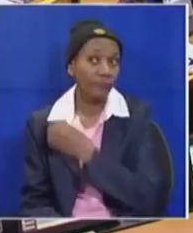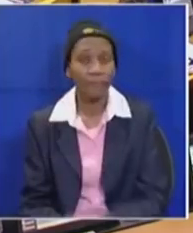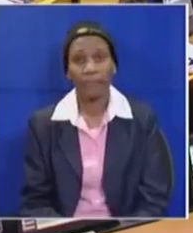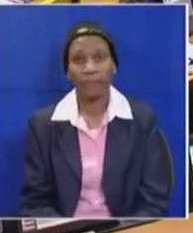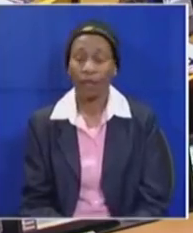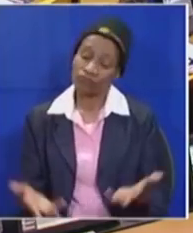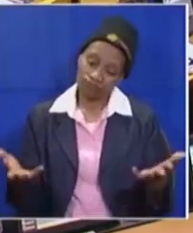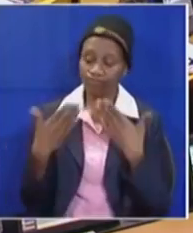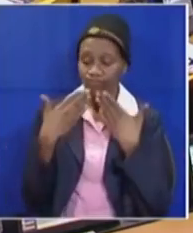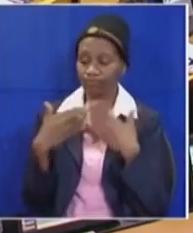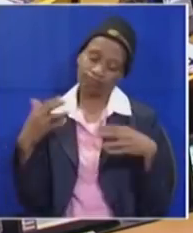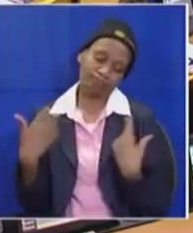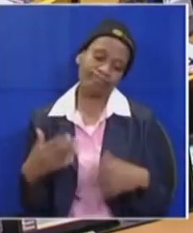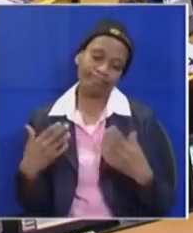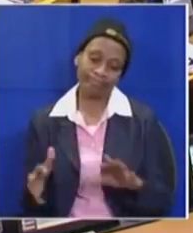Well, thank you very much.